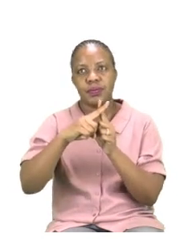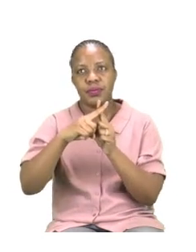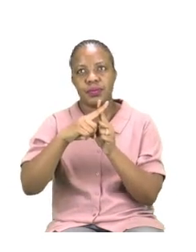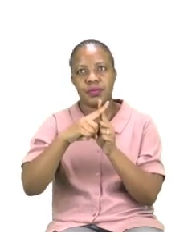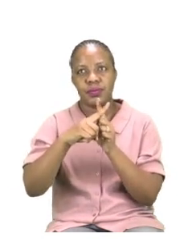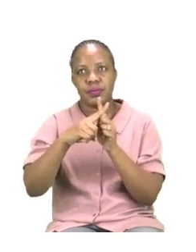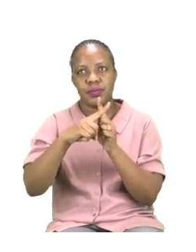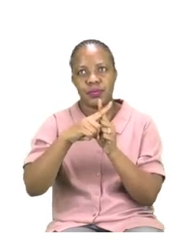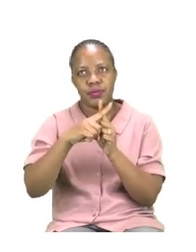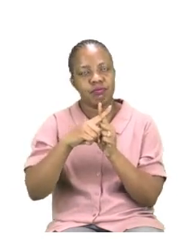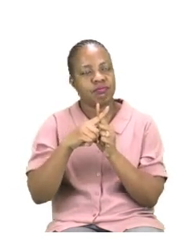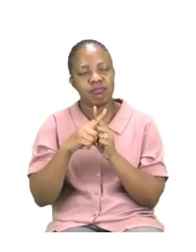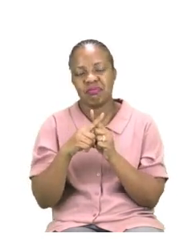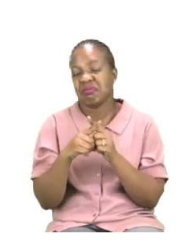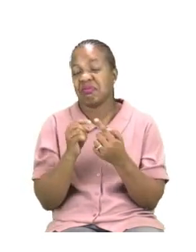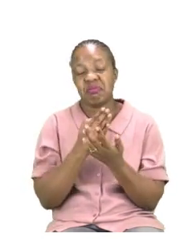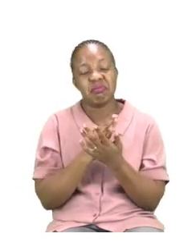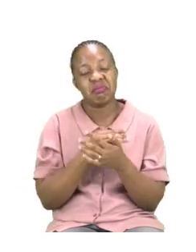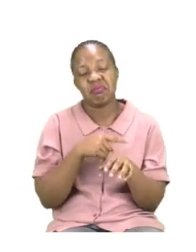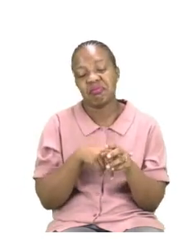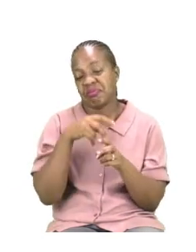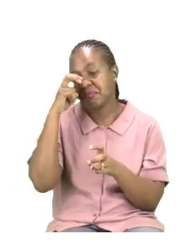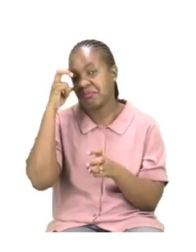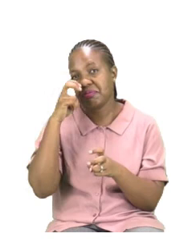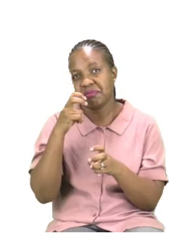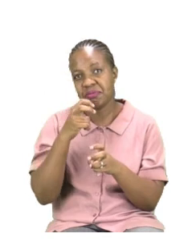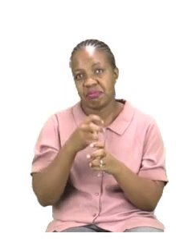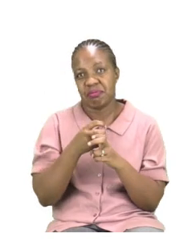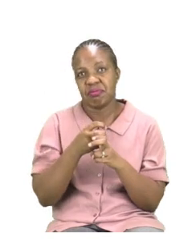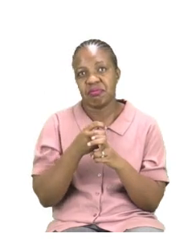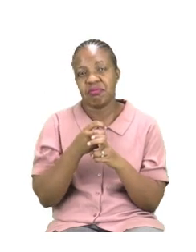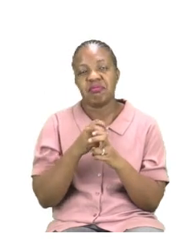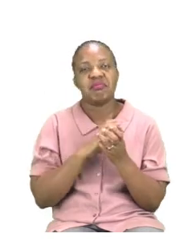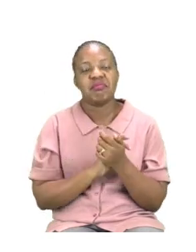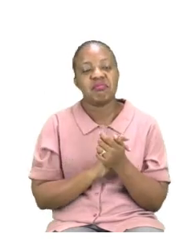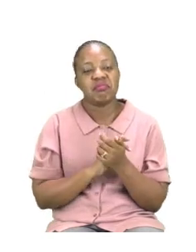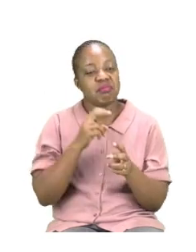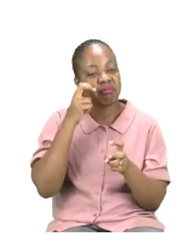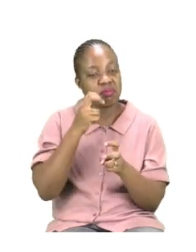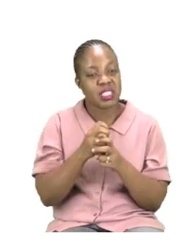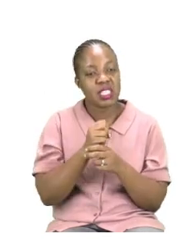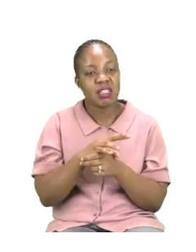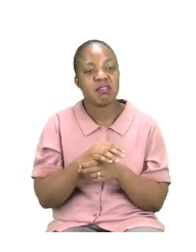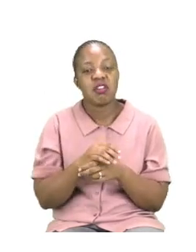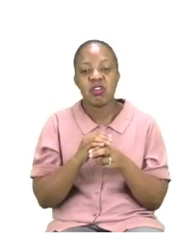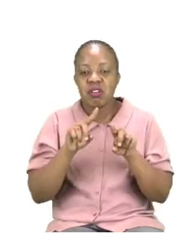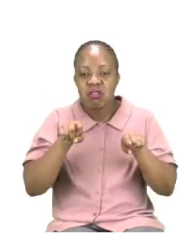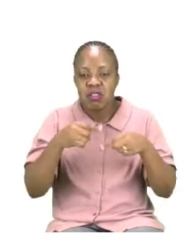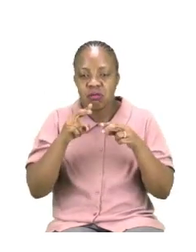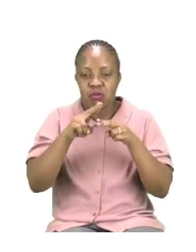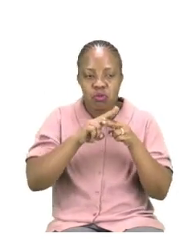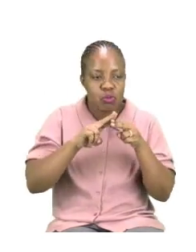can be difficult if you do not have the correct counters. Remember, multiplication is